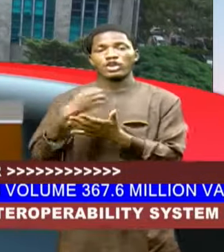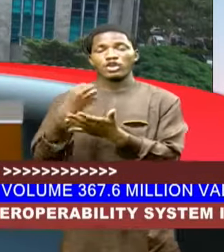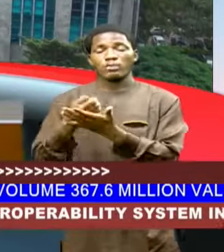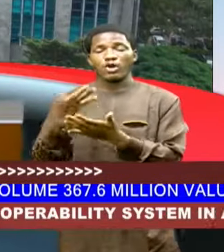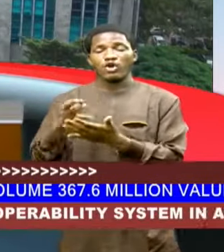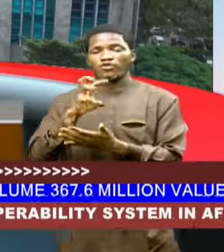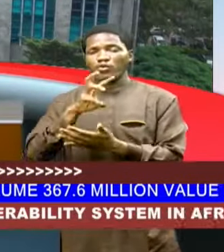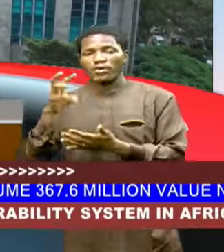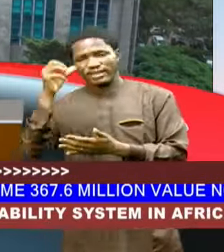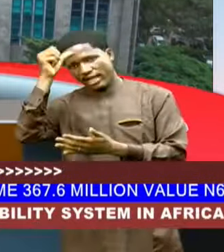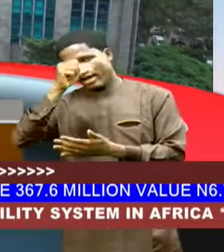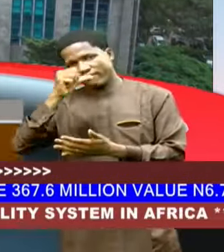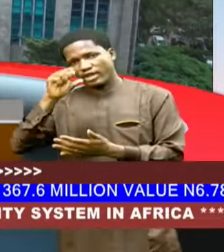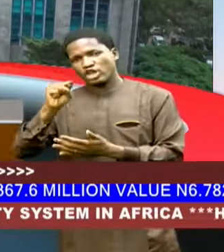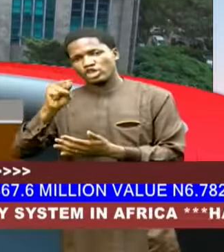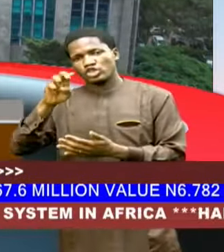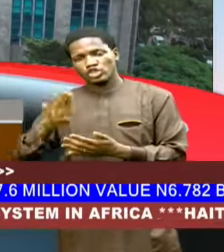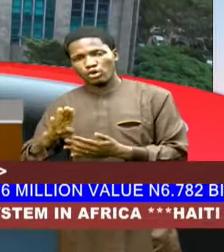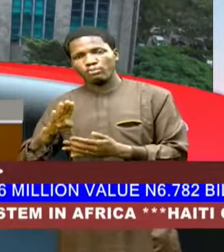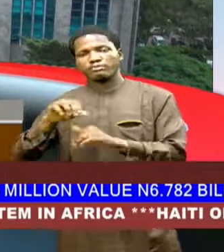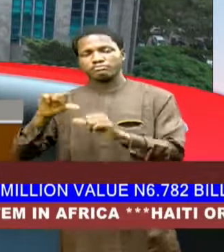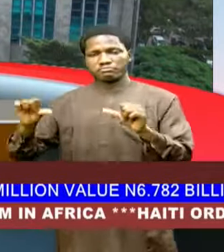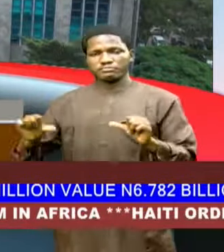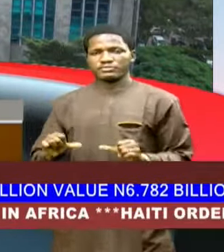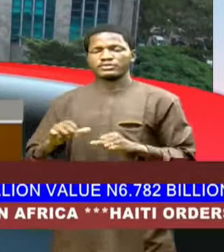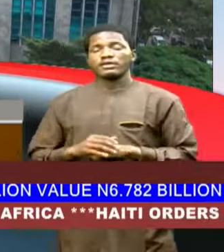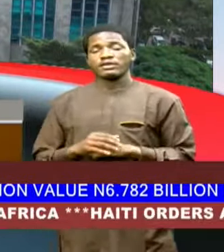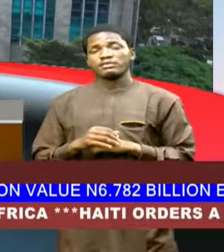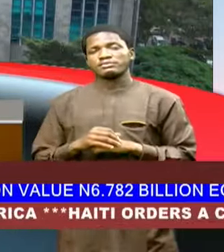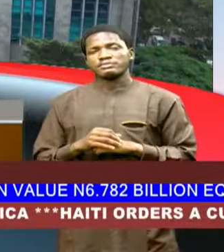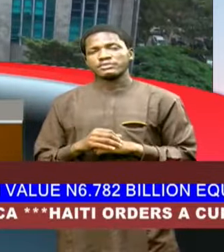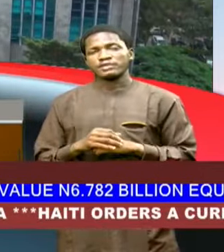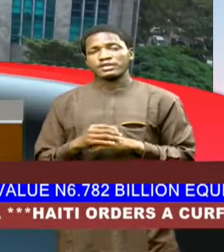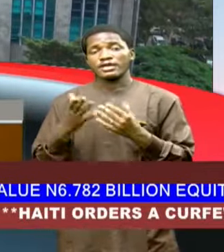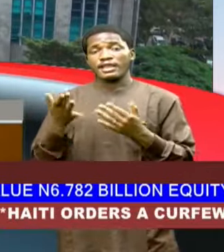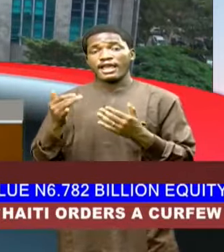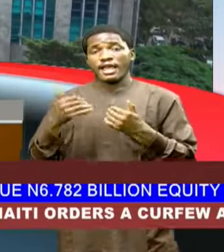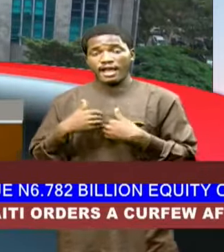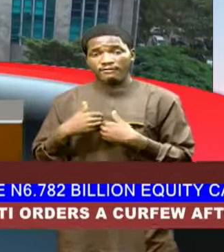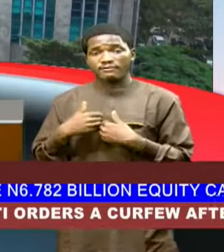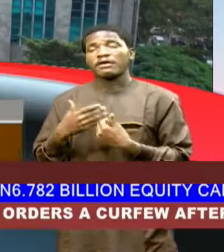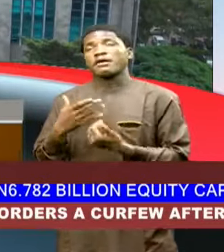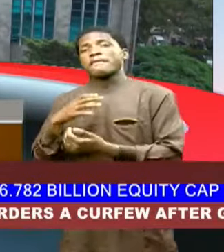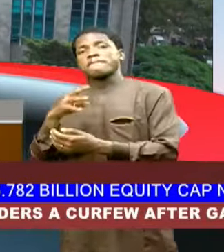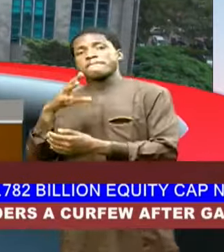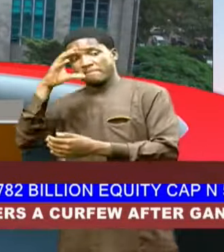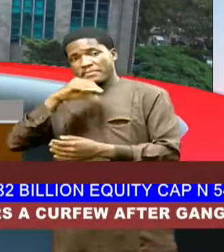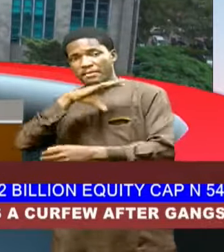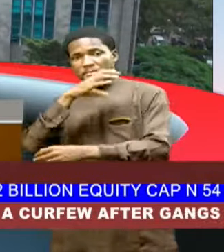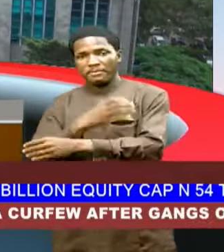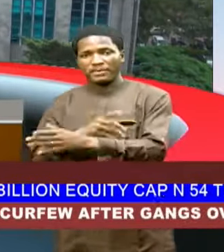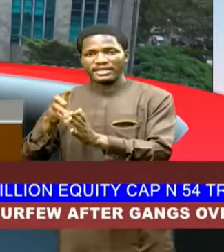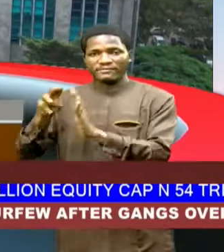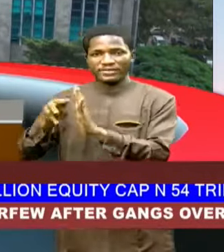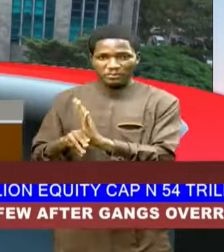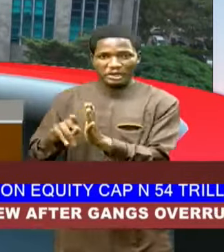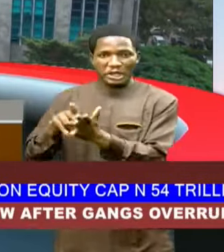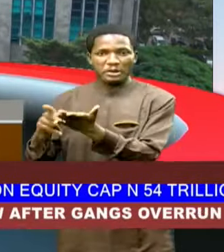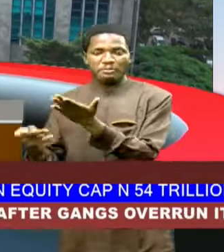African sub-region. To this end, a regional manpower development was organized by the World Bank, the International Monetary